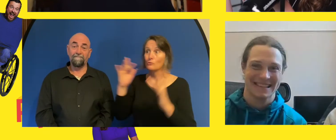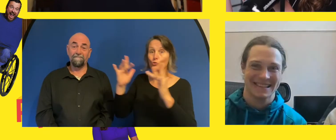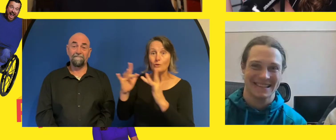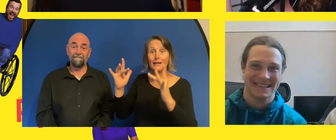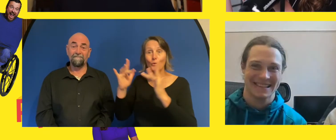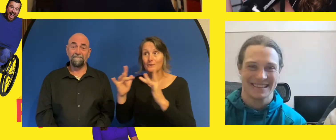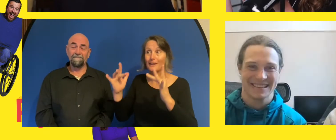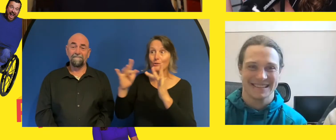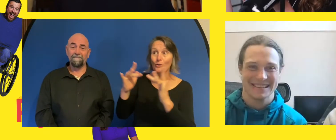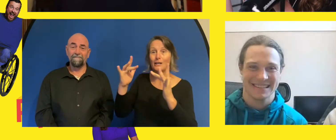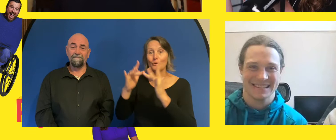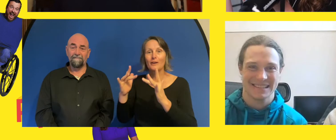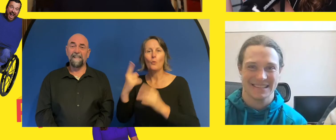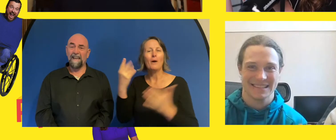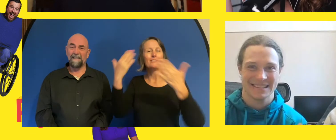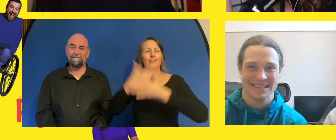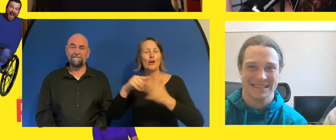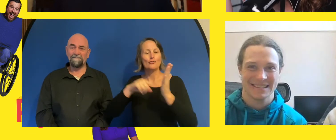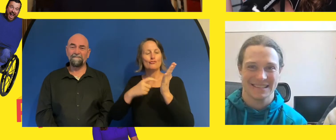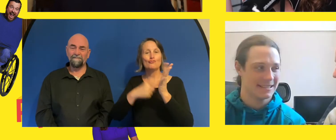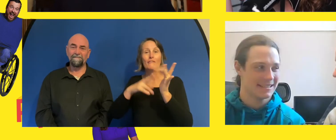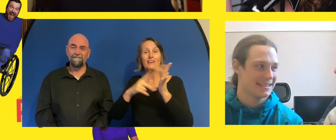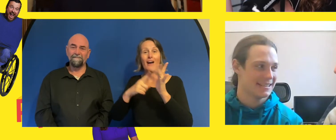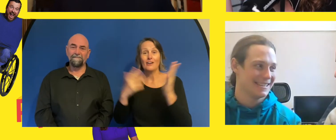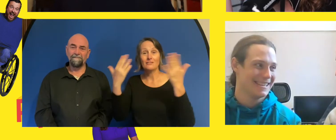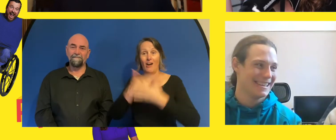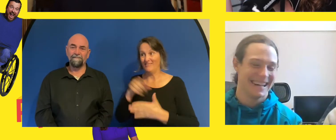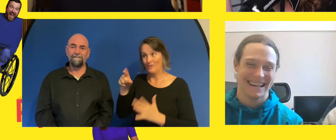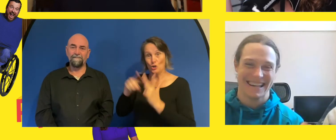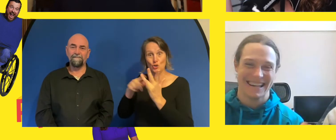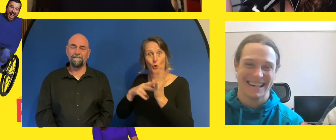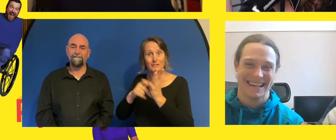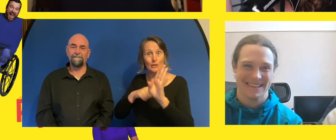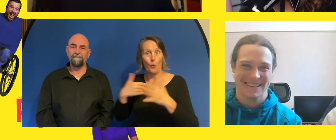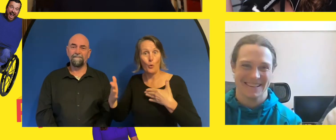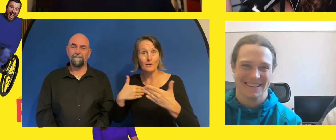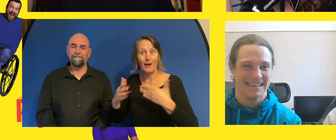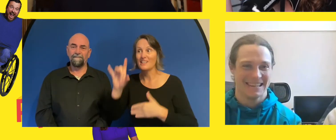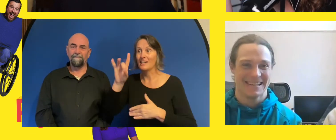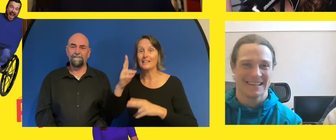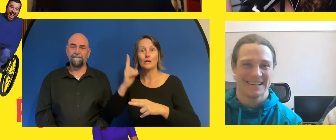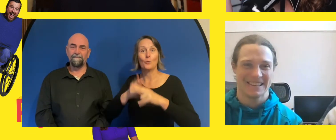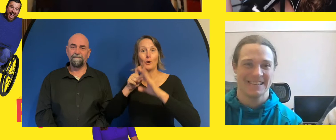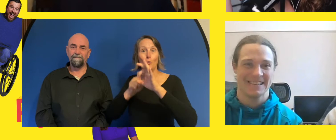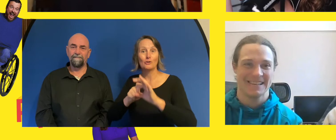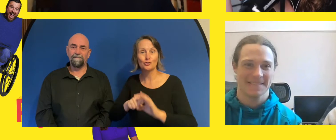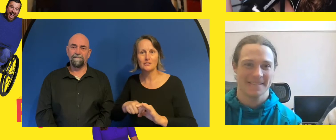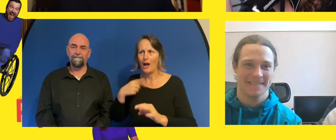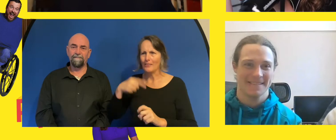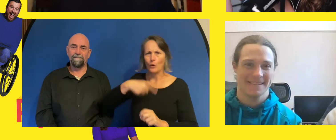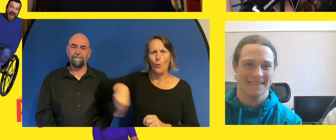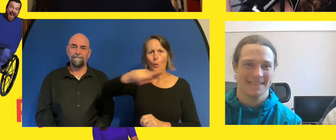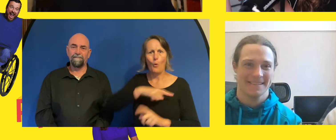We kept in touch with Jonty throughout the entire games. And there was one night where we did a trivia night, completely organised by Jonty. And he